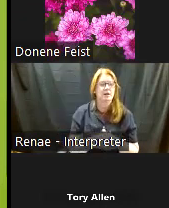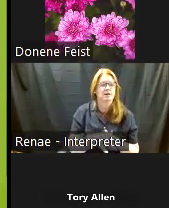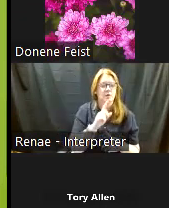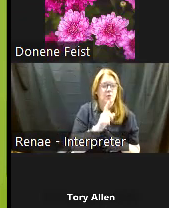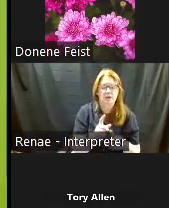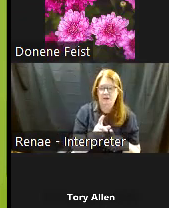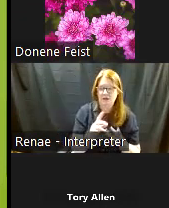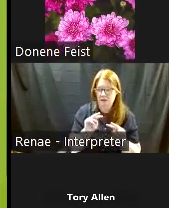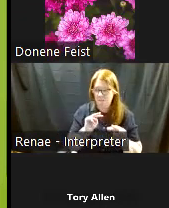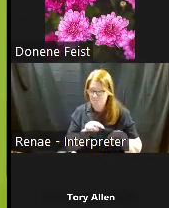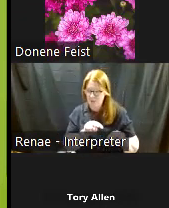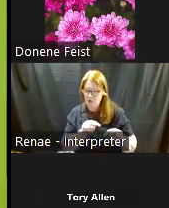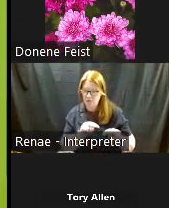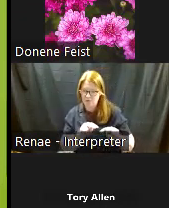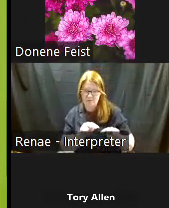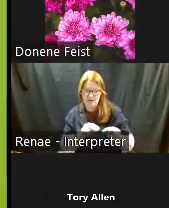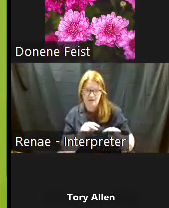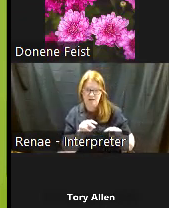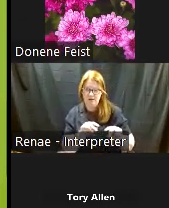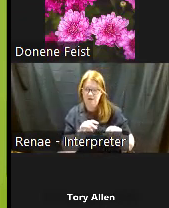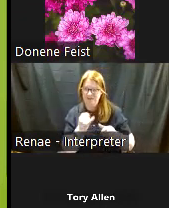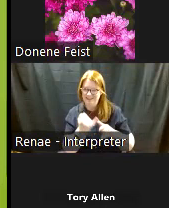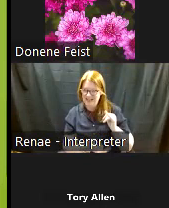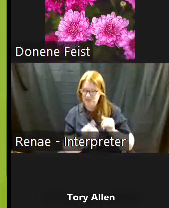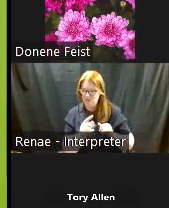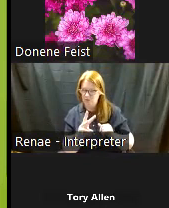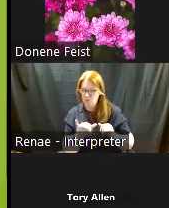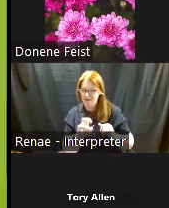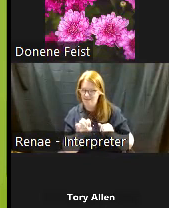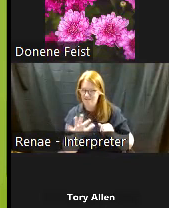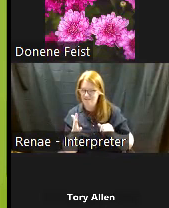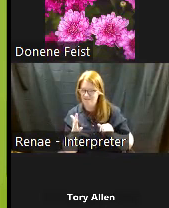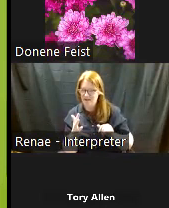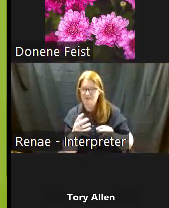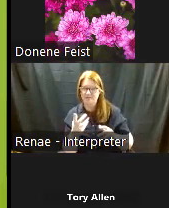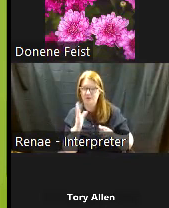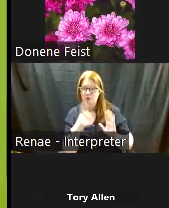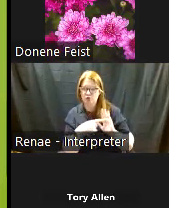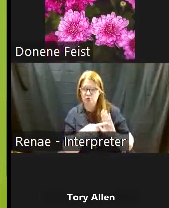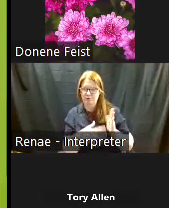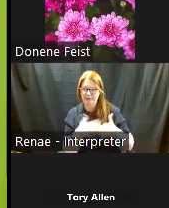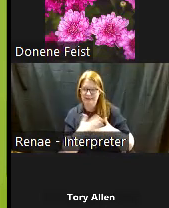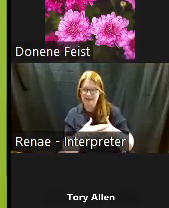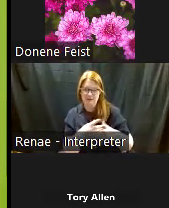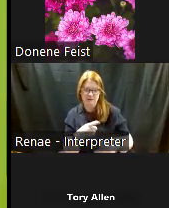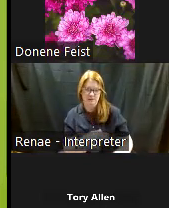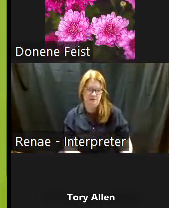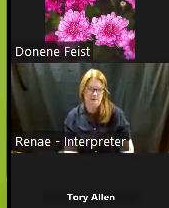is we're monitoring the last wave 5. So I'm going to show you here on the next slide, actually. So go ahead and